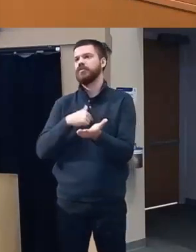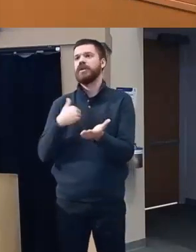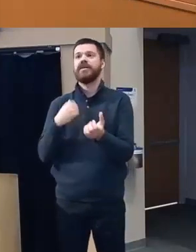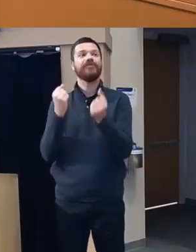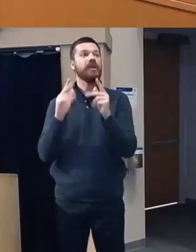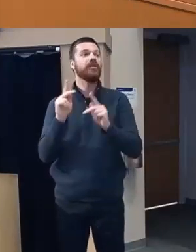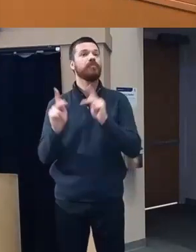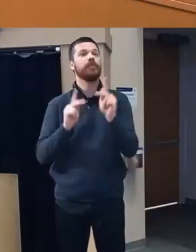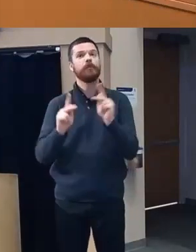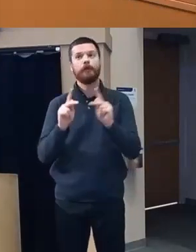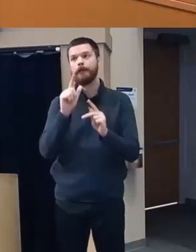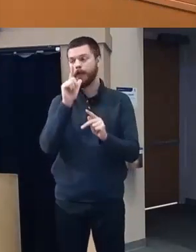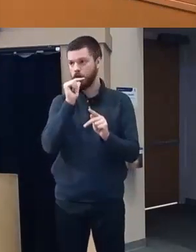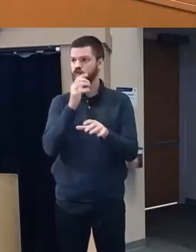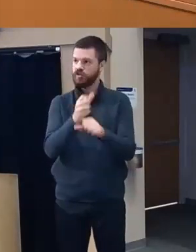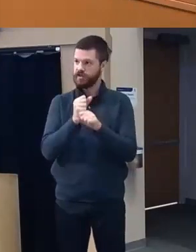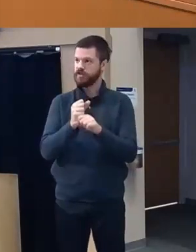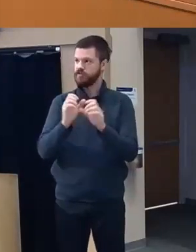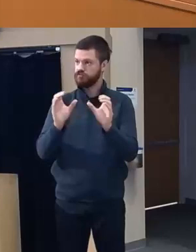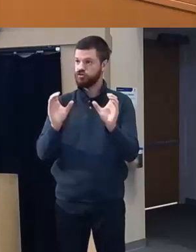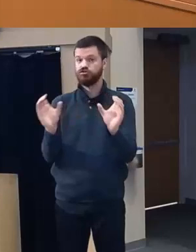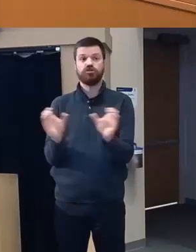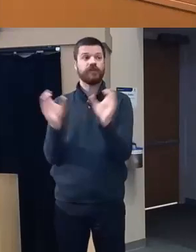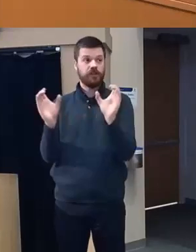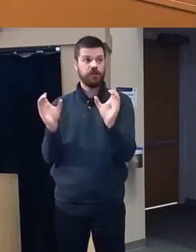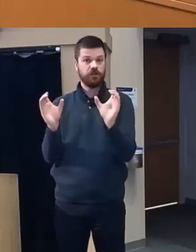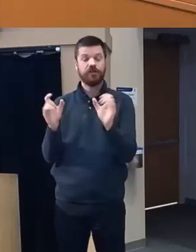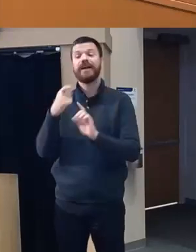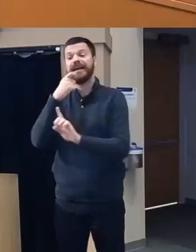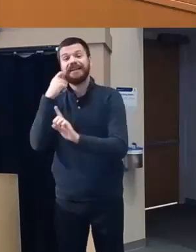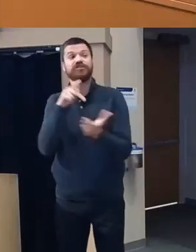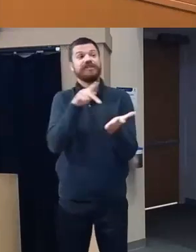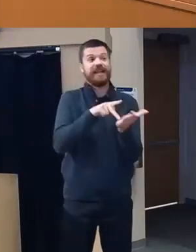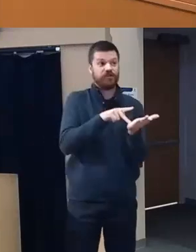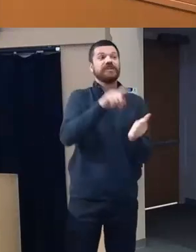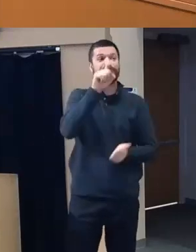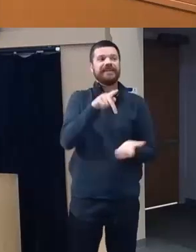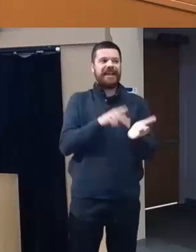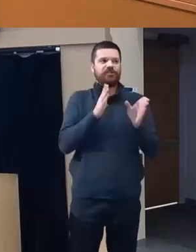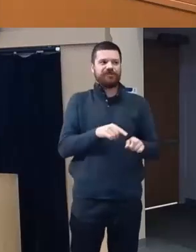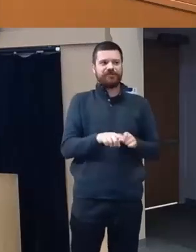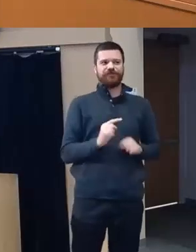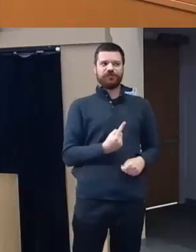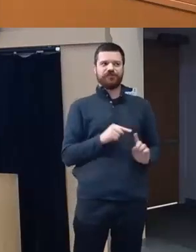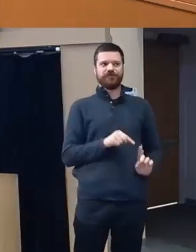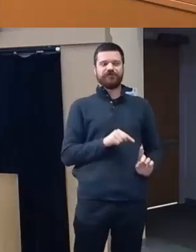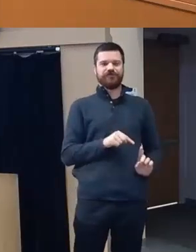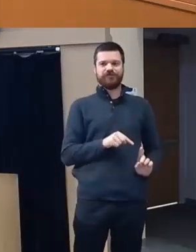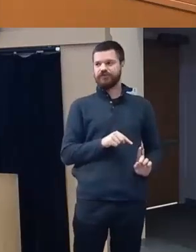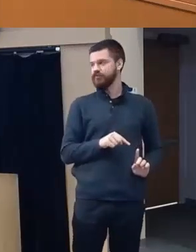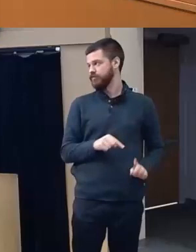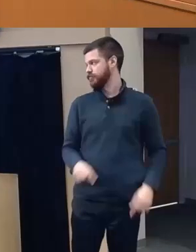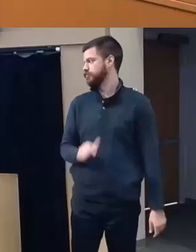who have gotten that certification. And addiction psychiatry, you have to be a psychiatrist first.